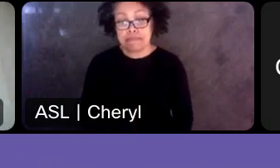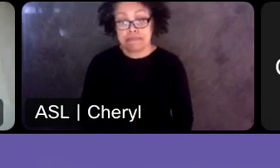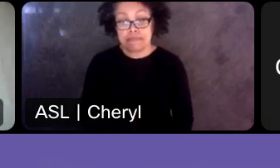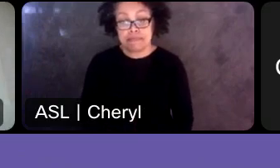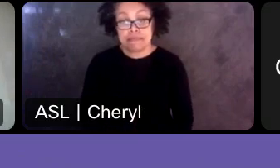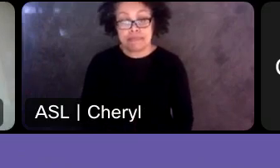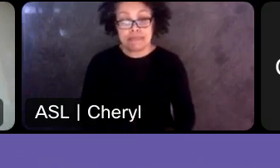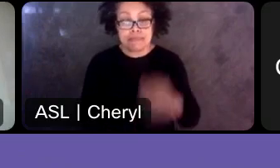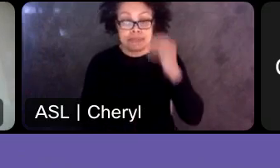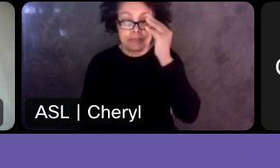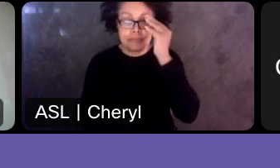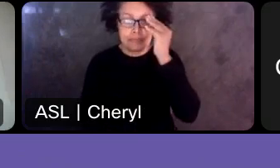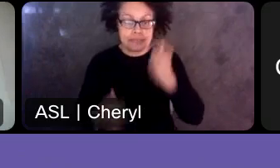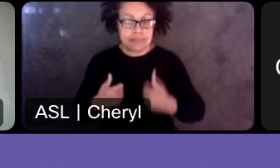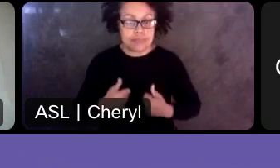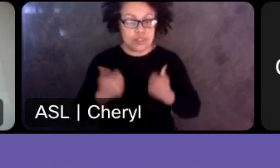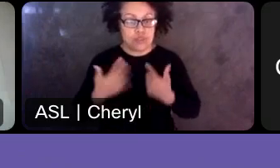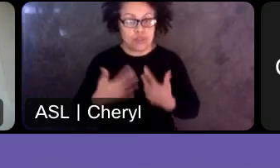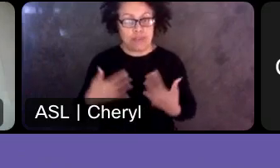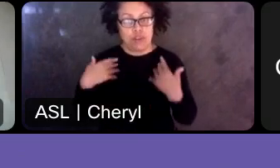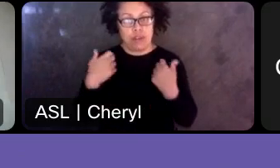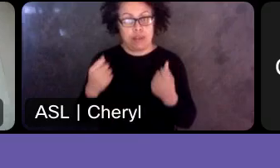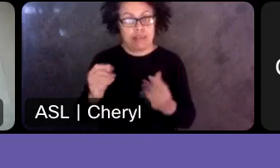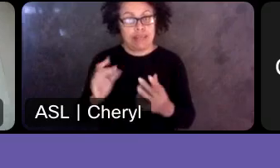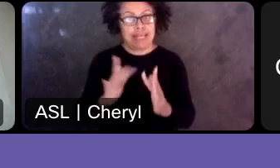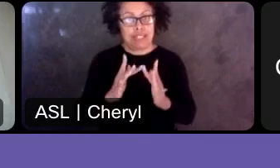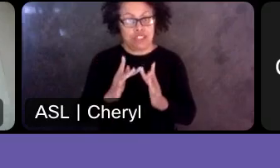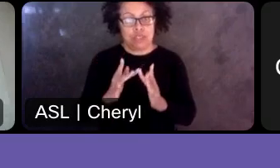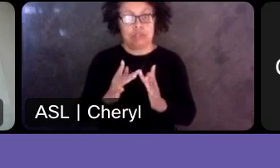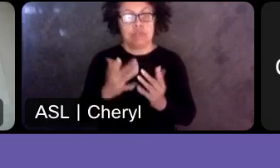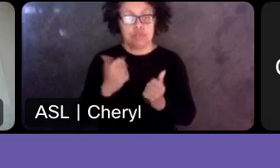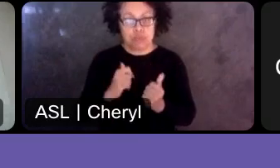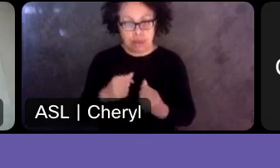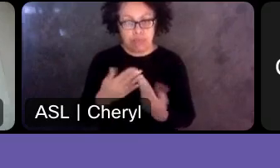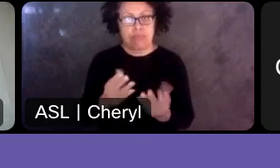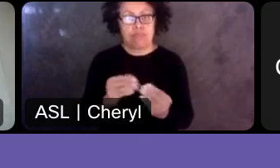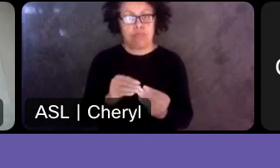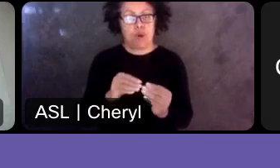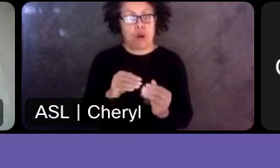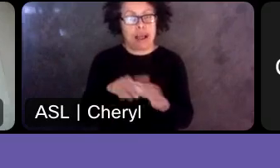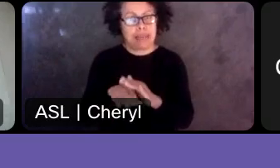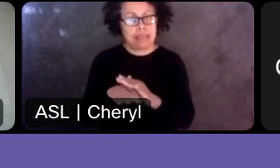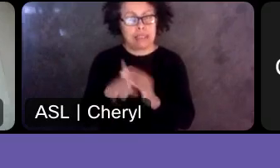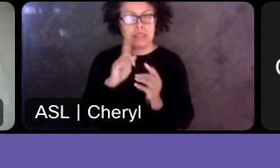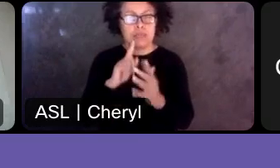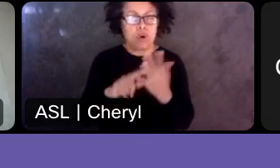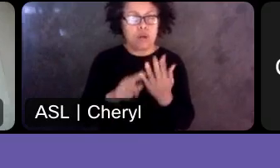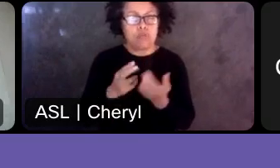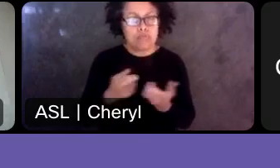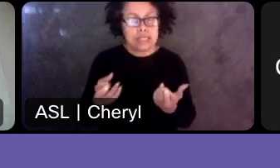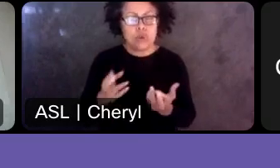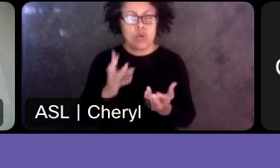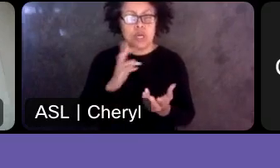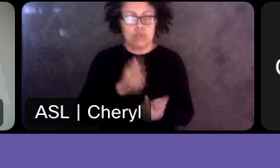Survivor Health Connections aims to increase seamless access to desired resources that support survivor safety and